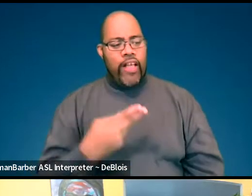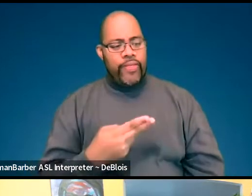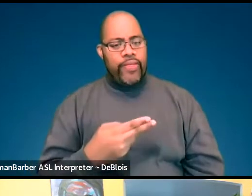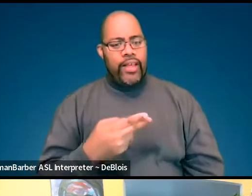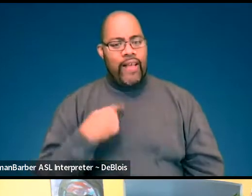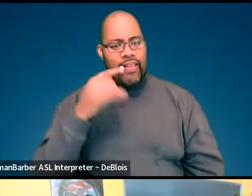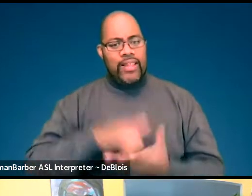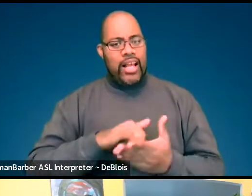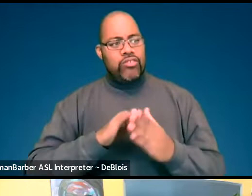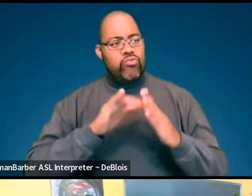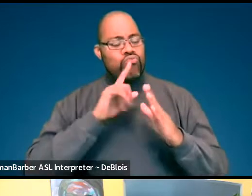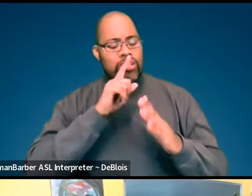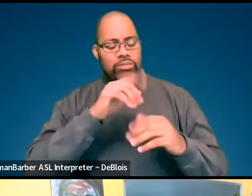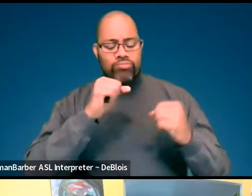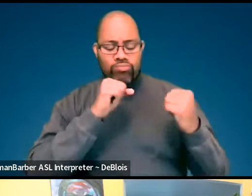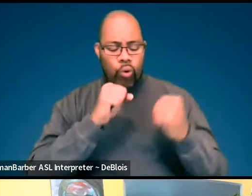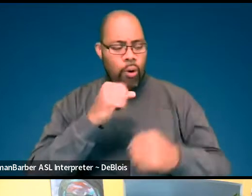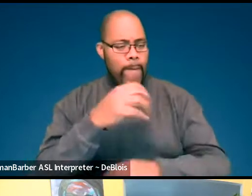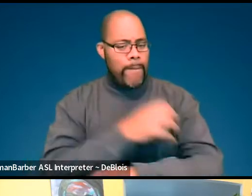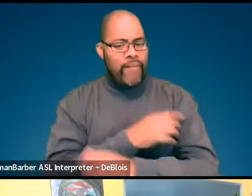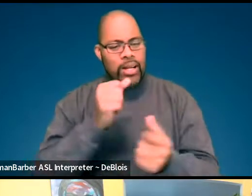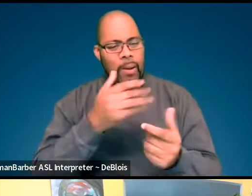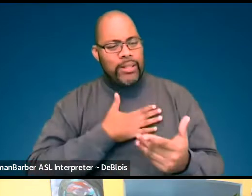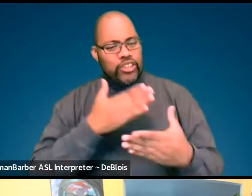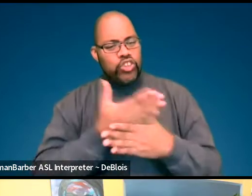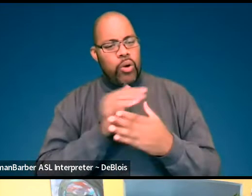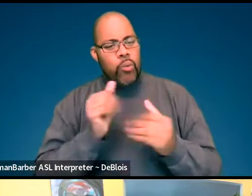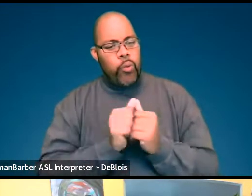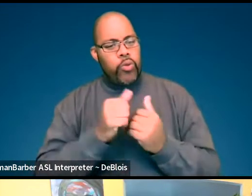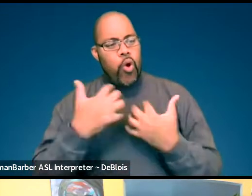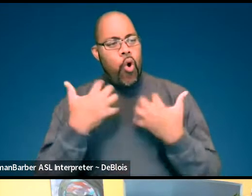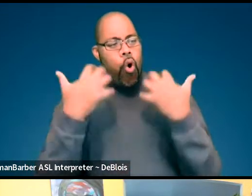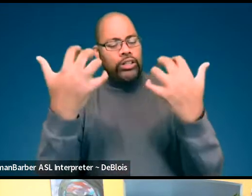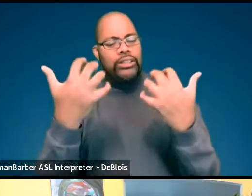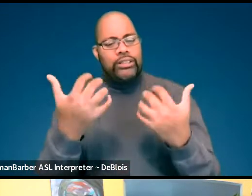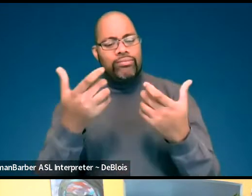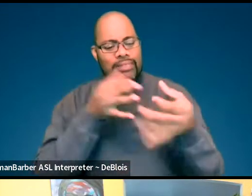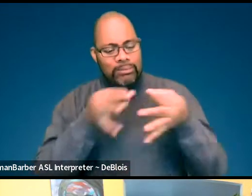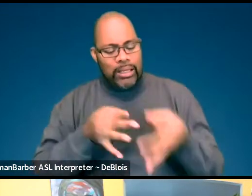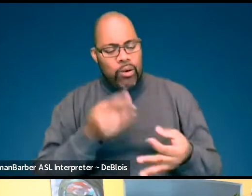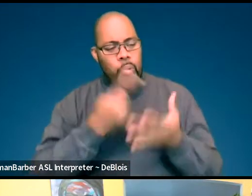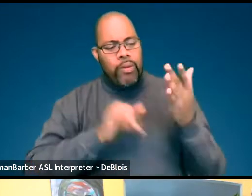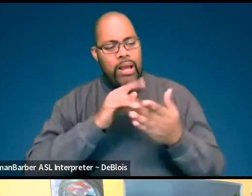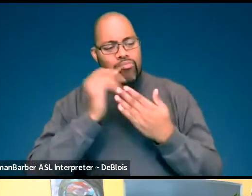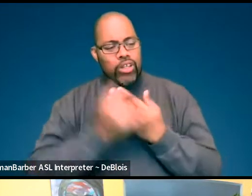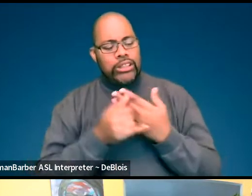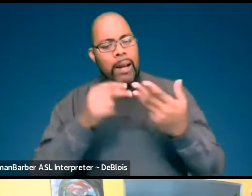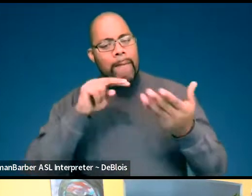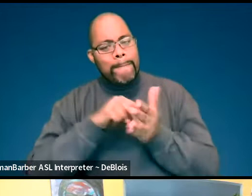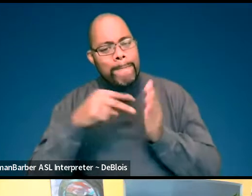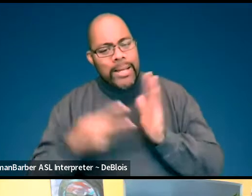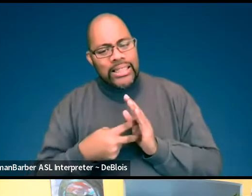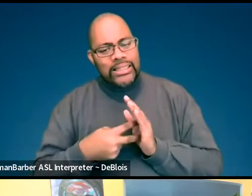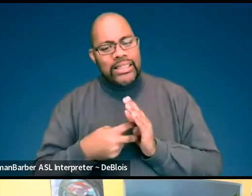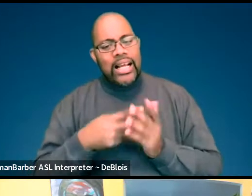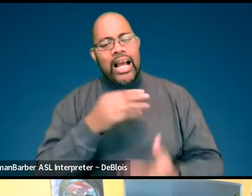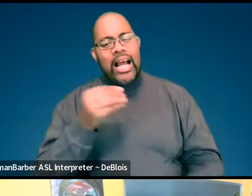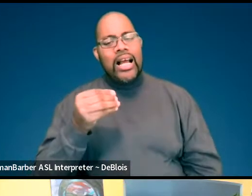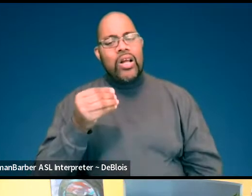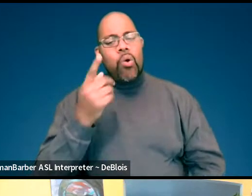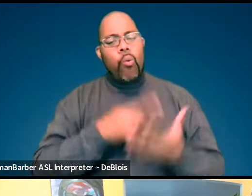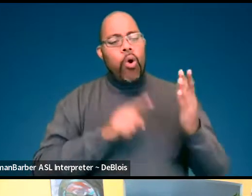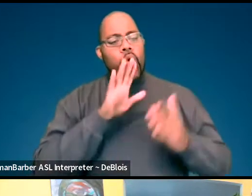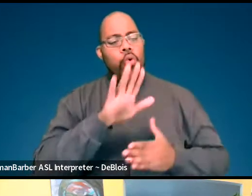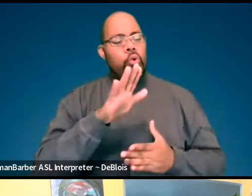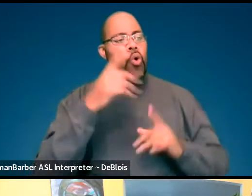is incredibly powerful. Can you please share with the audience a breakdown of what this project means and what your goal